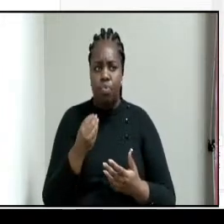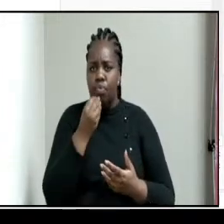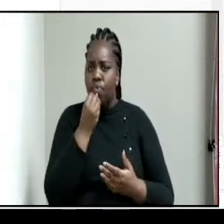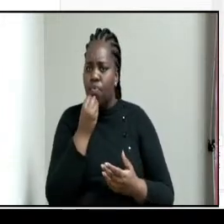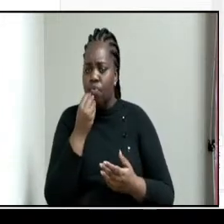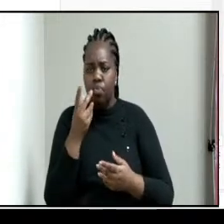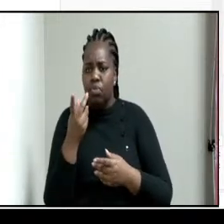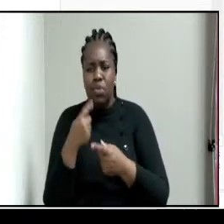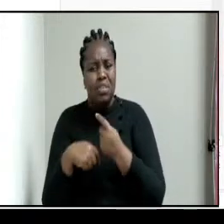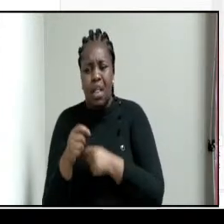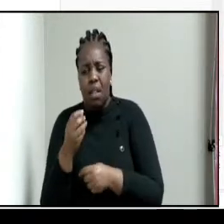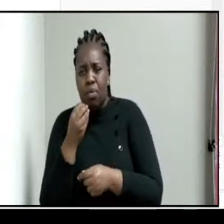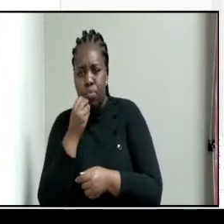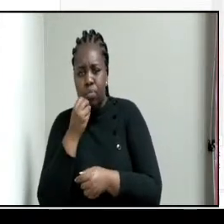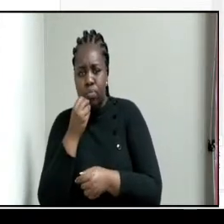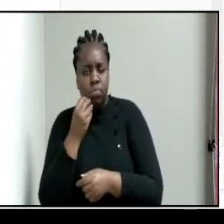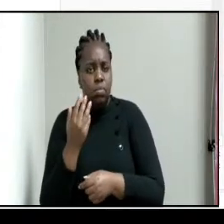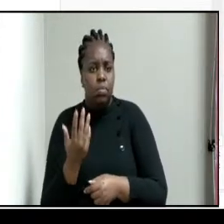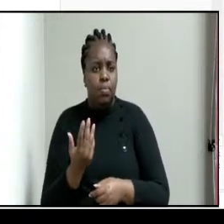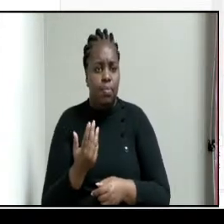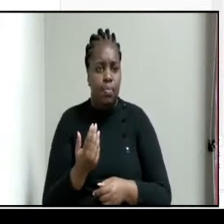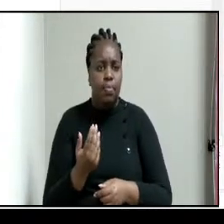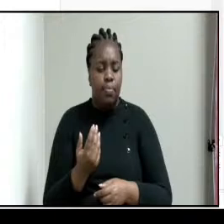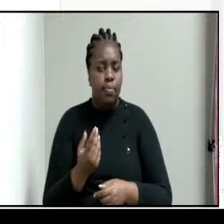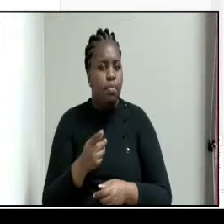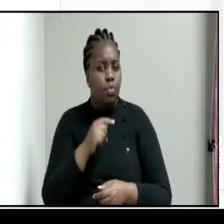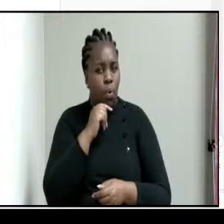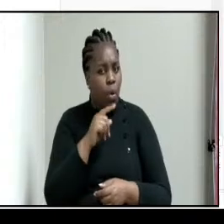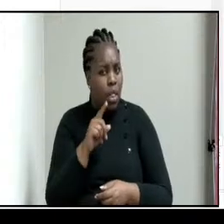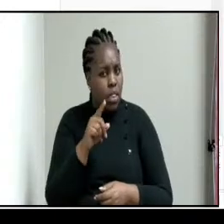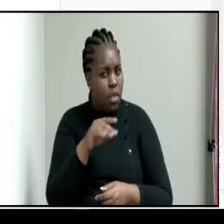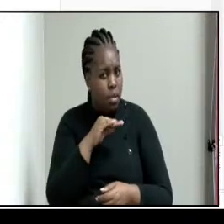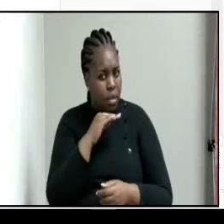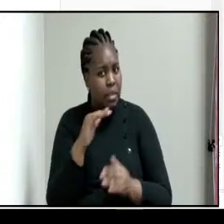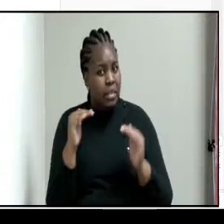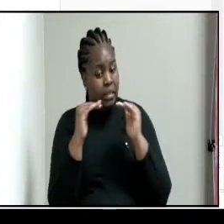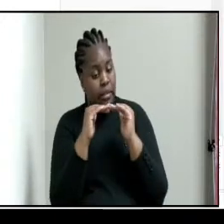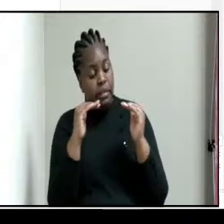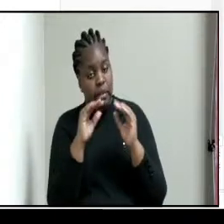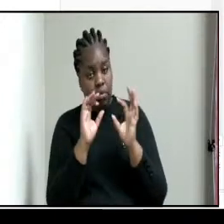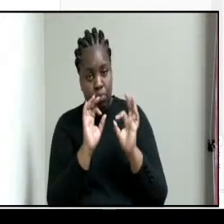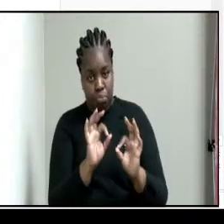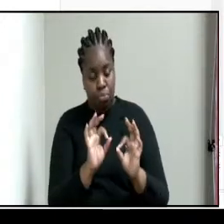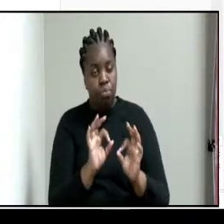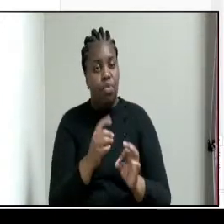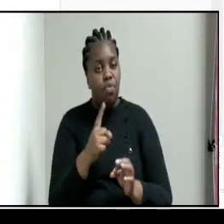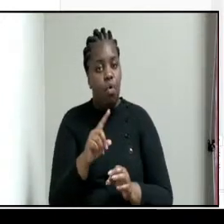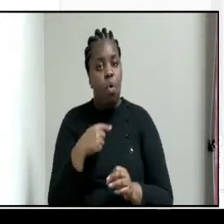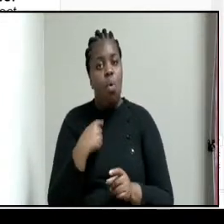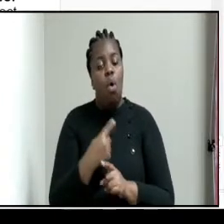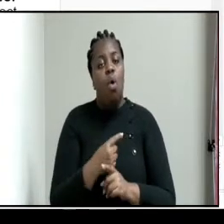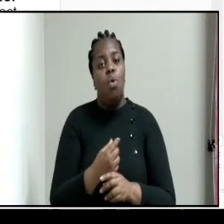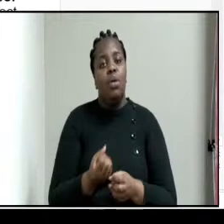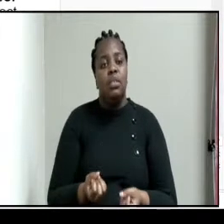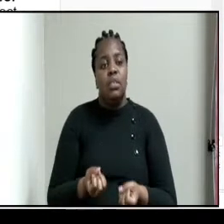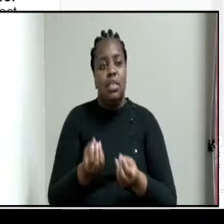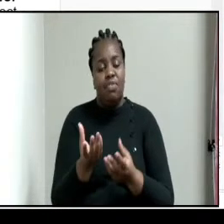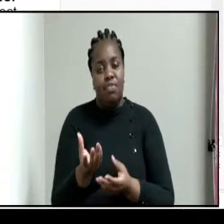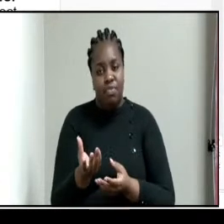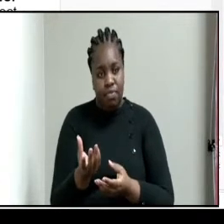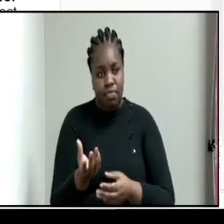production places or where food is accessed, does that meet the standard in terms of what is provided for, in terms